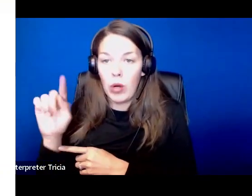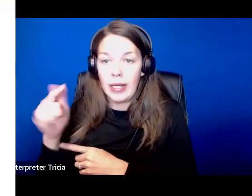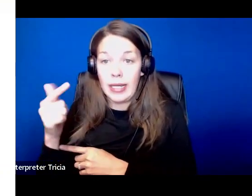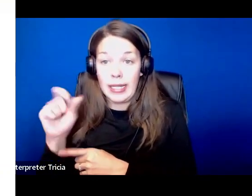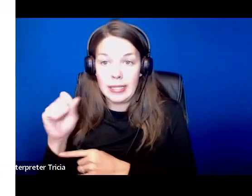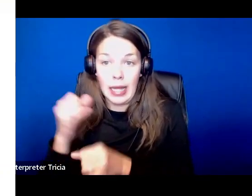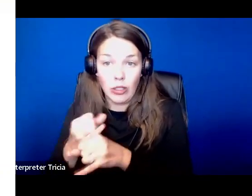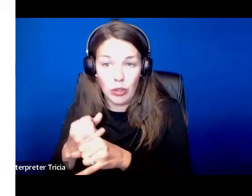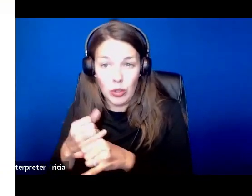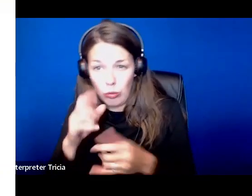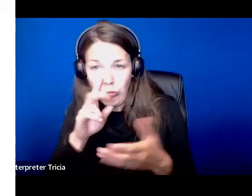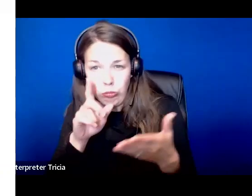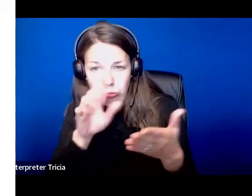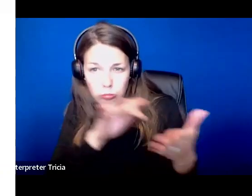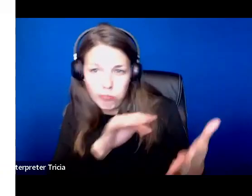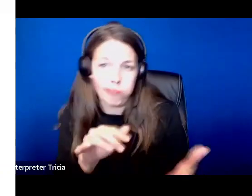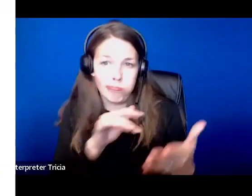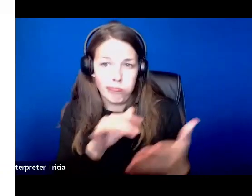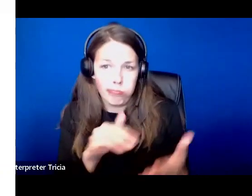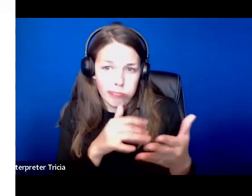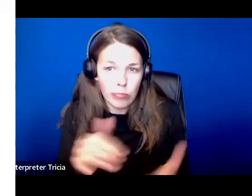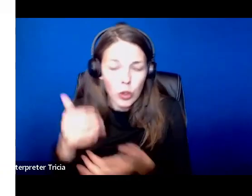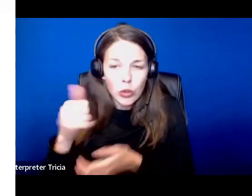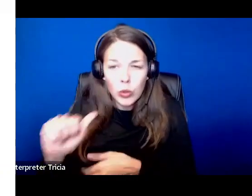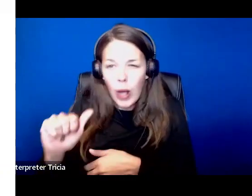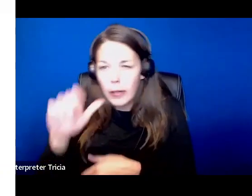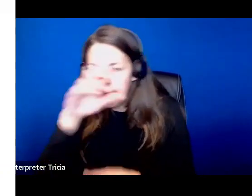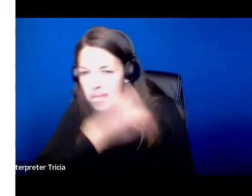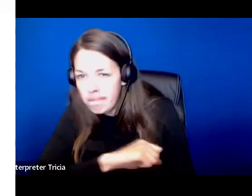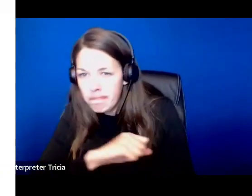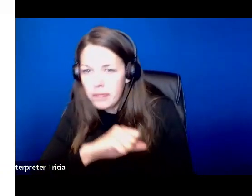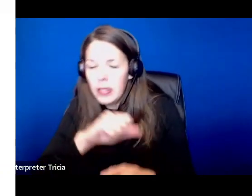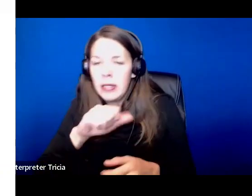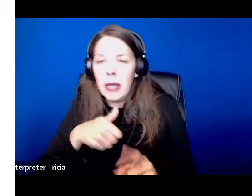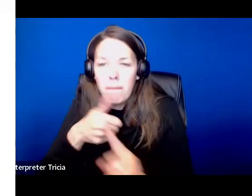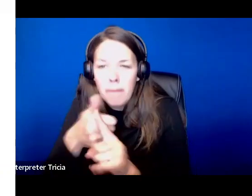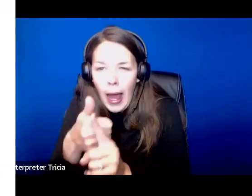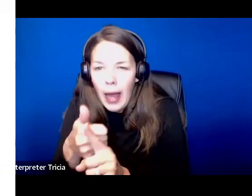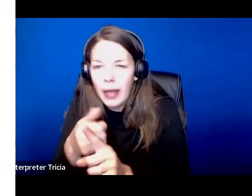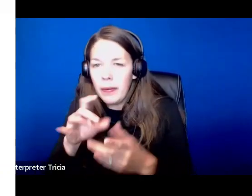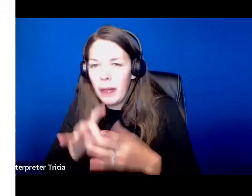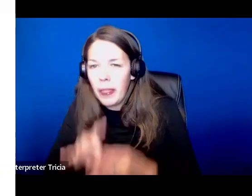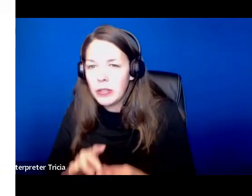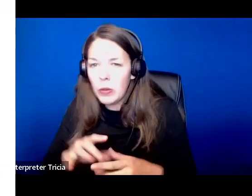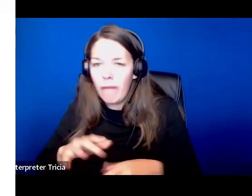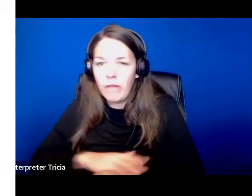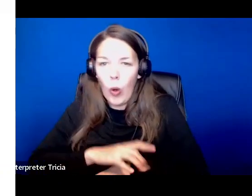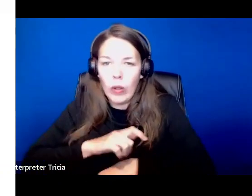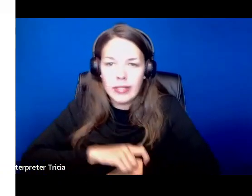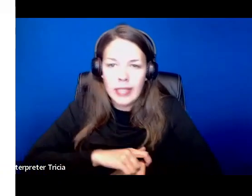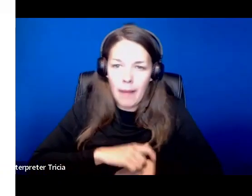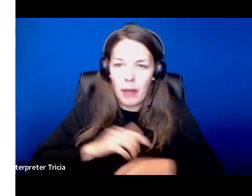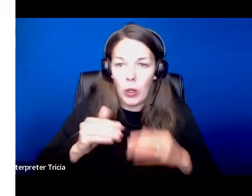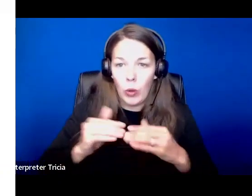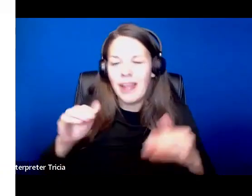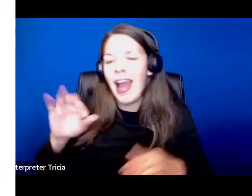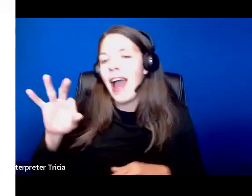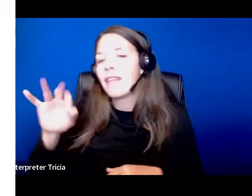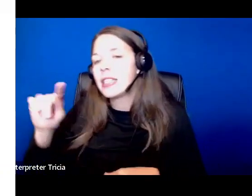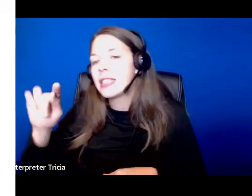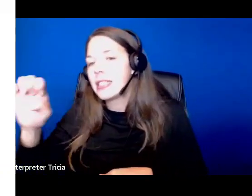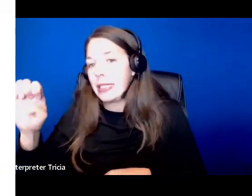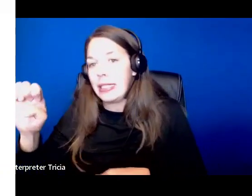this to try to estimate what the workforce impact was in terms of full-time equivalent, or FTE,